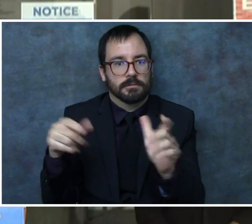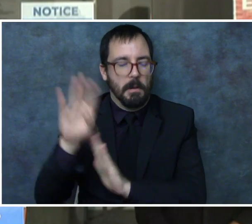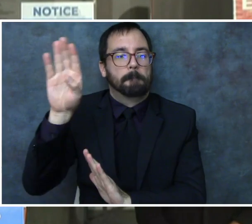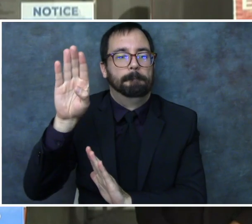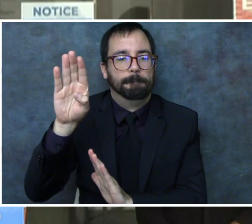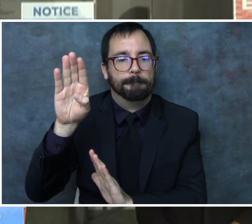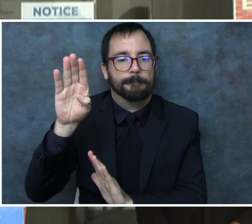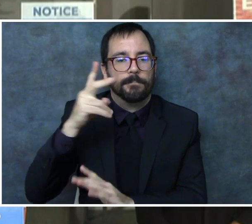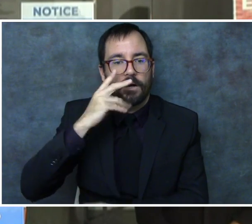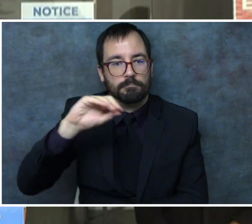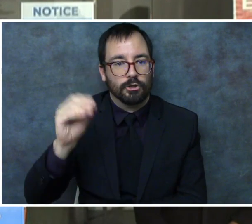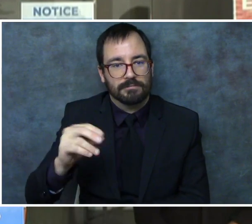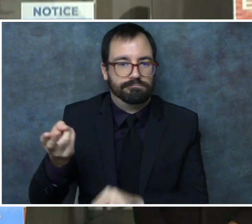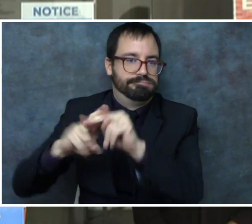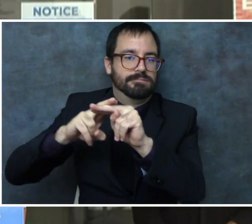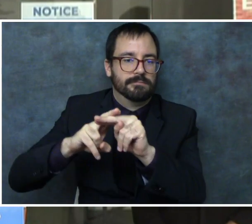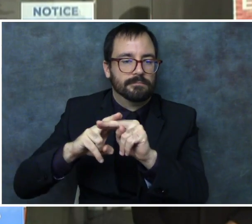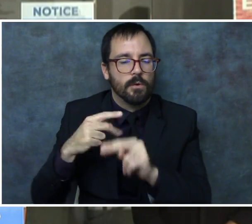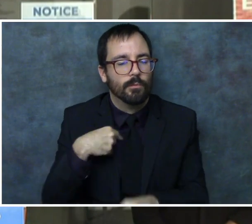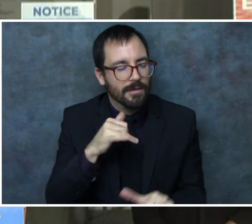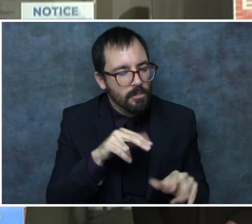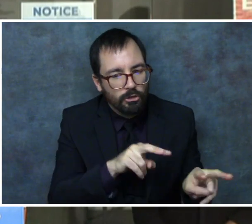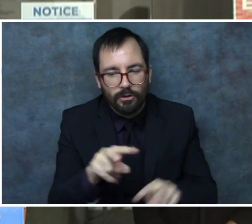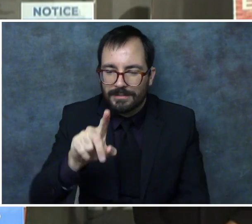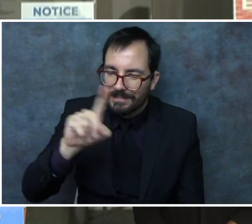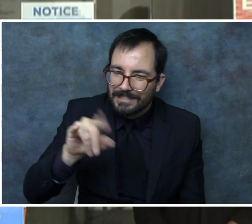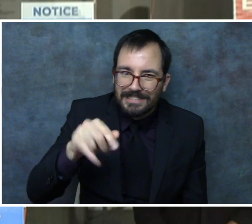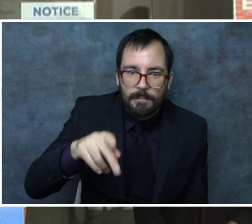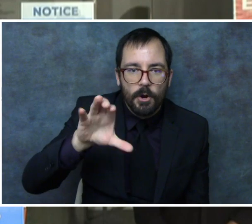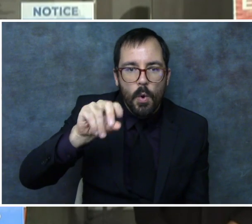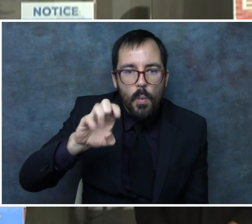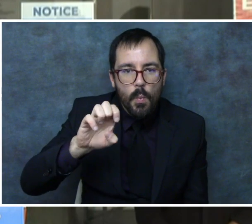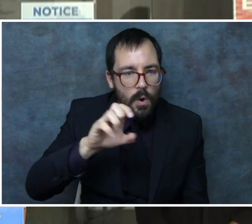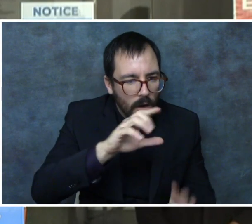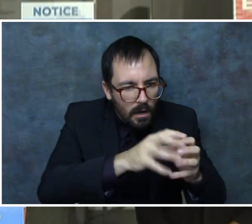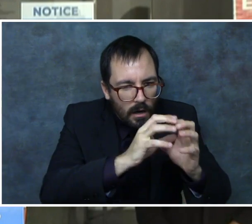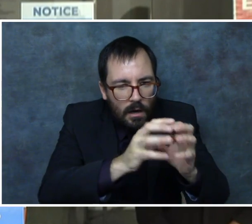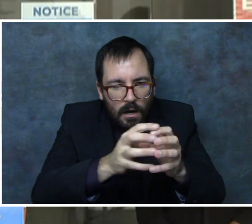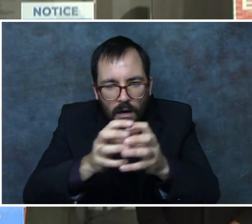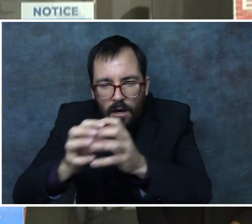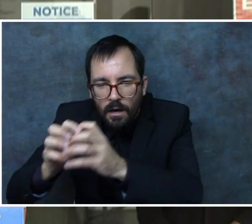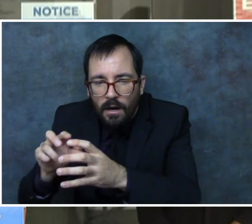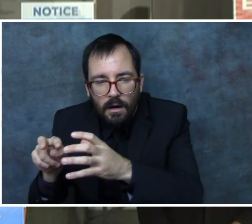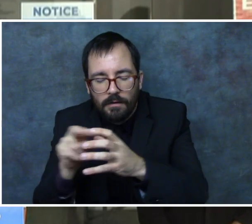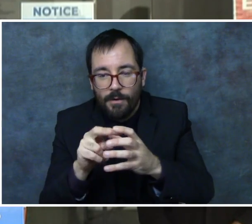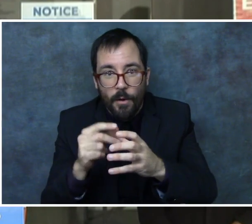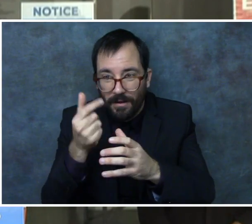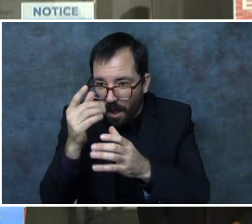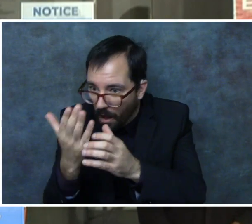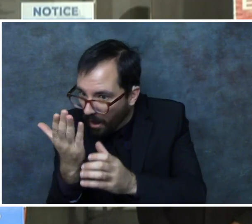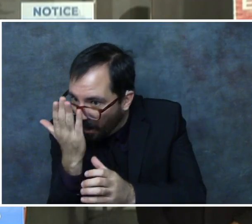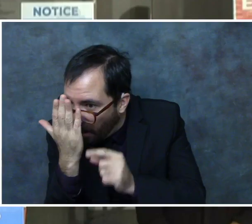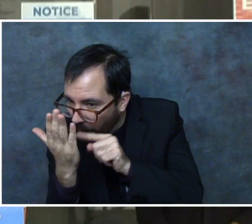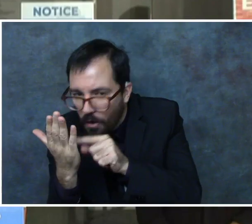neighborhood, and small numbers do make a big difference in the increase. So we'll dig into the Hyde Park information and figure out what else might